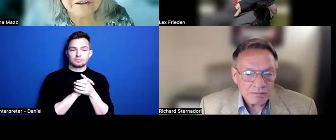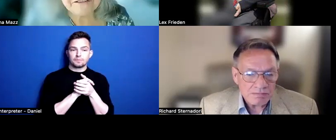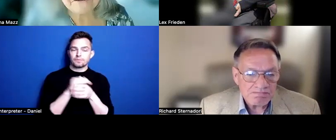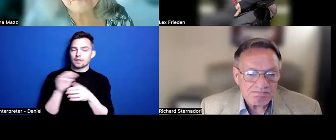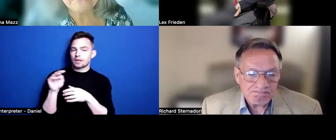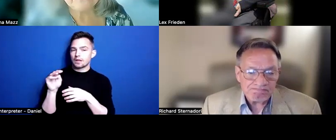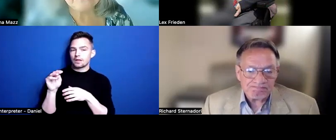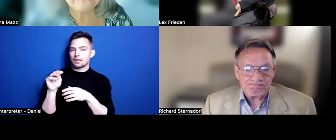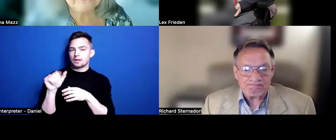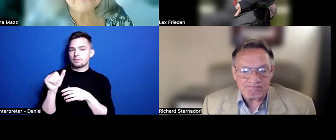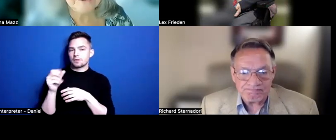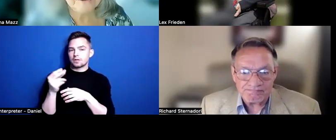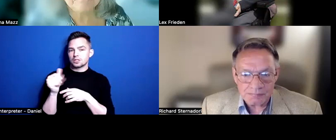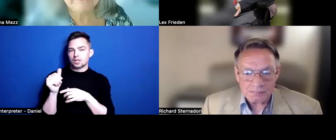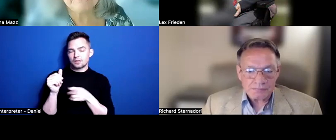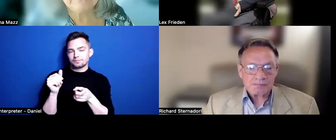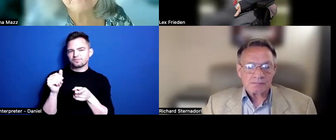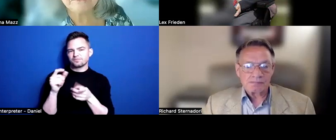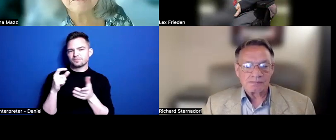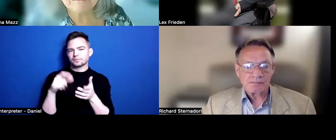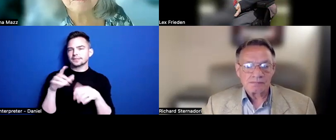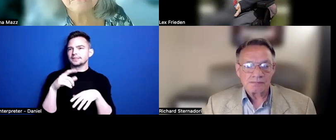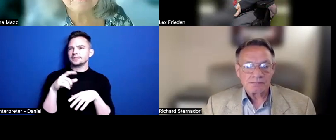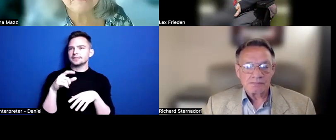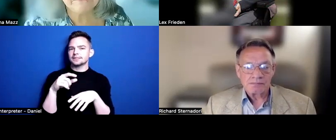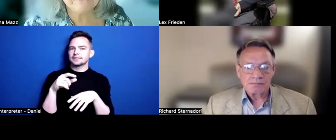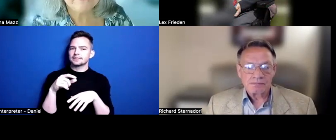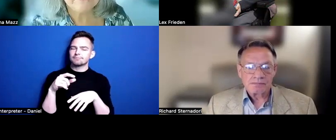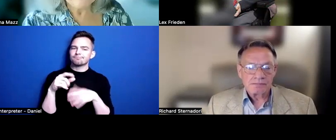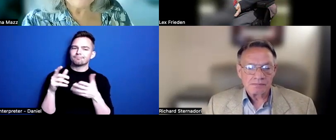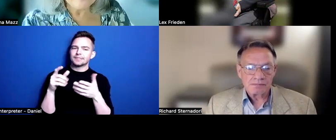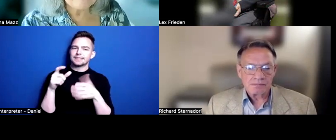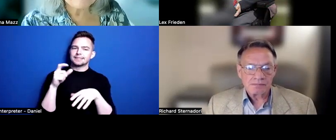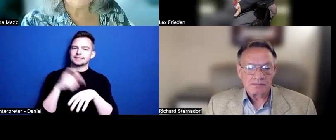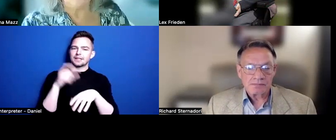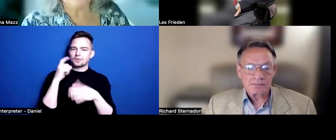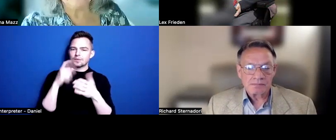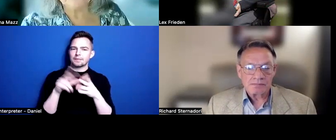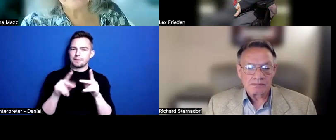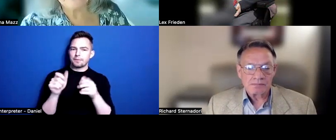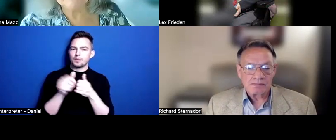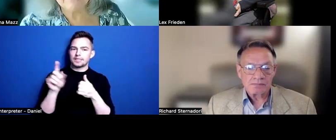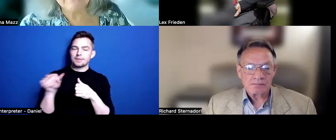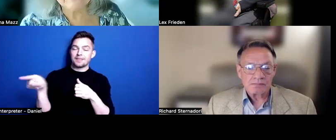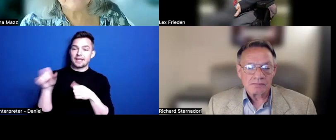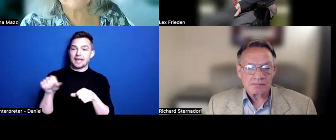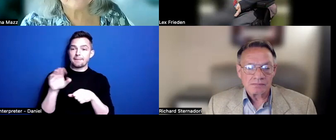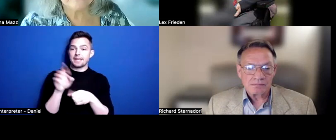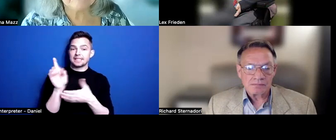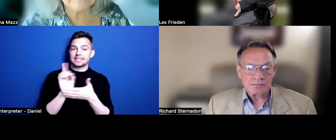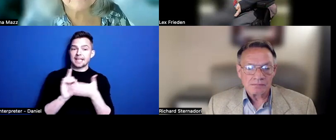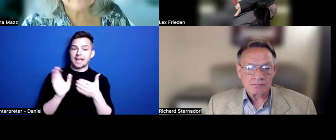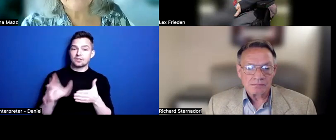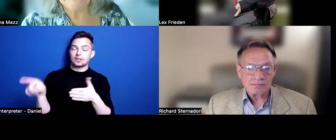I also think that it's time to recognize that people with disabilities can be designers, can be